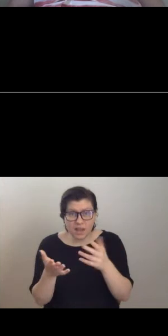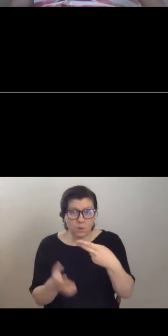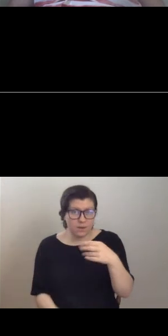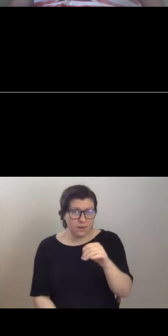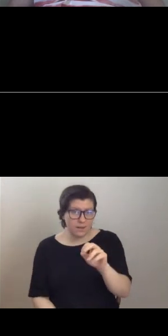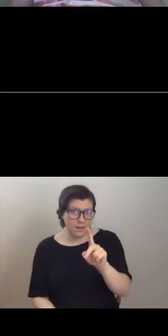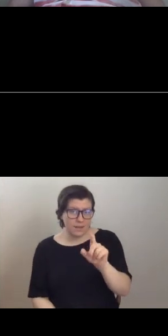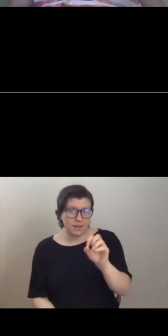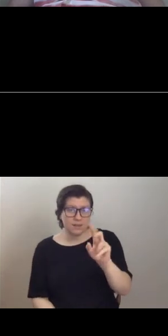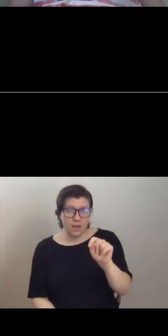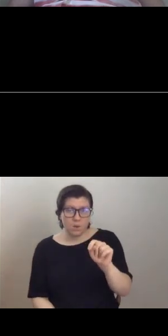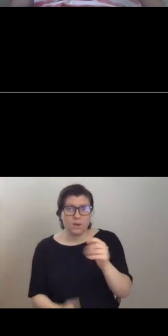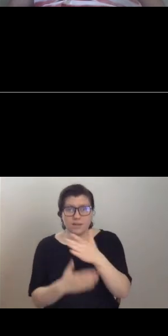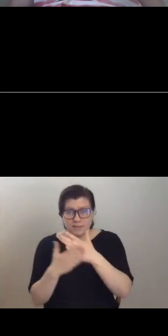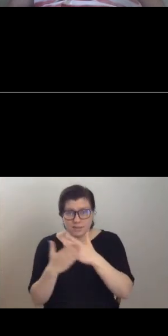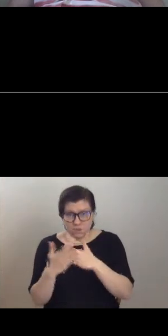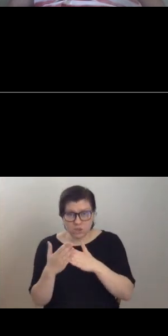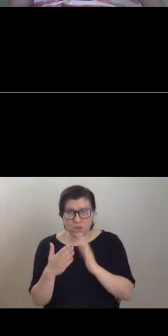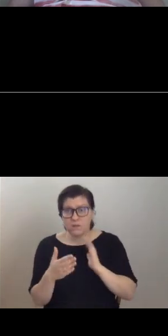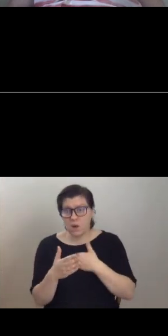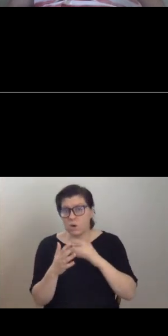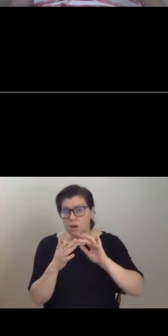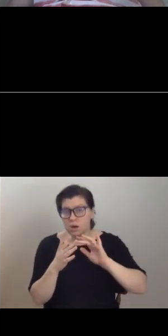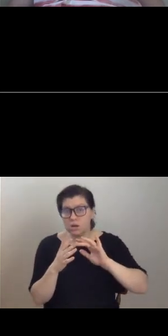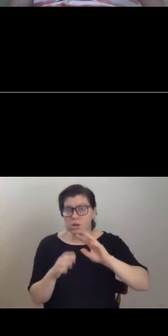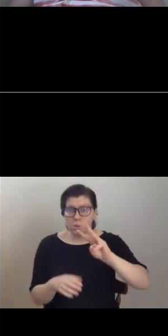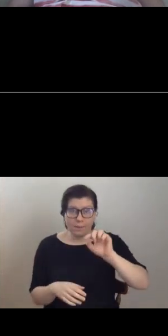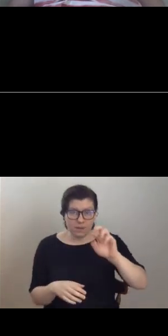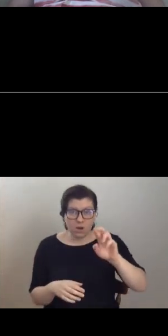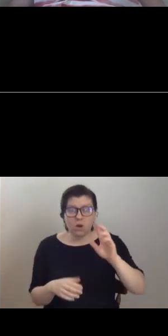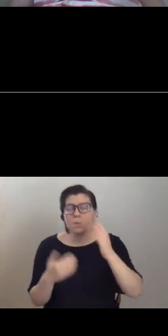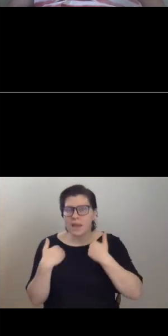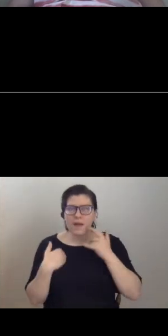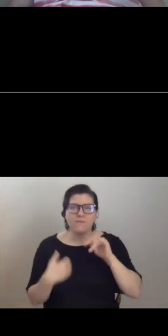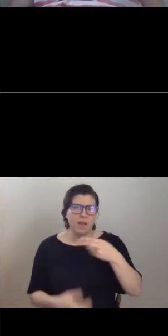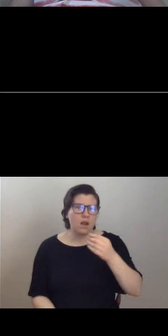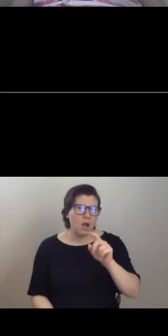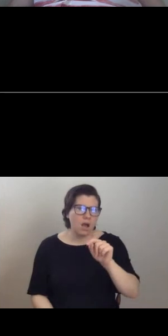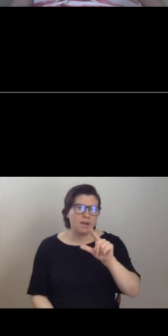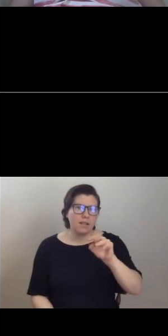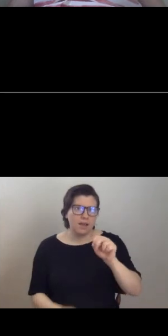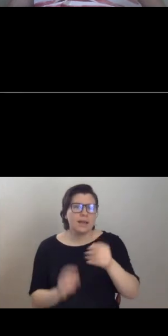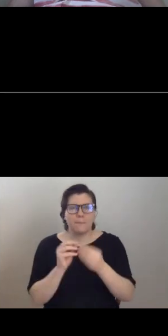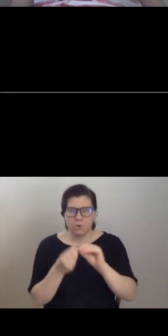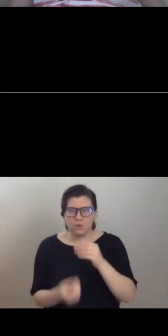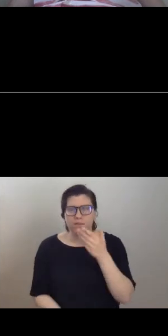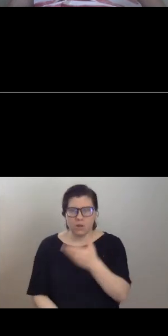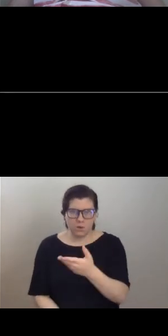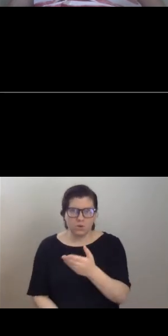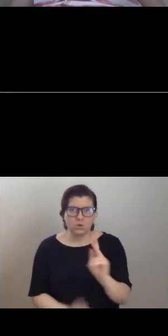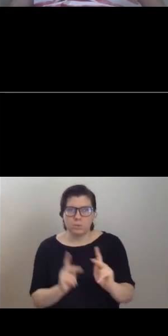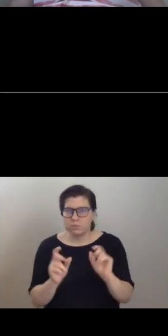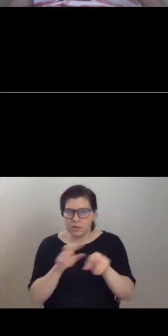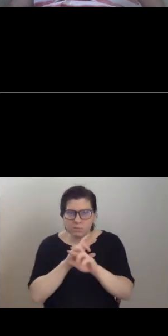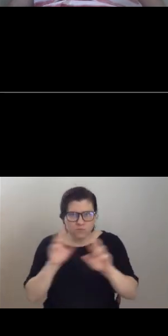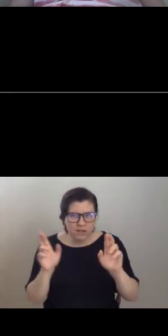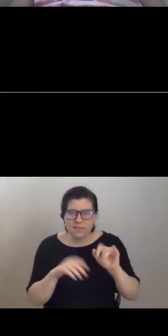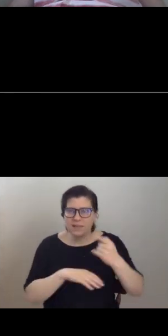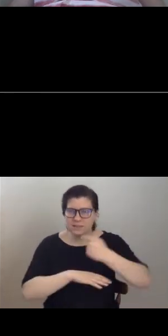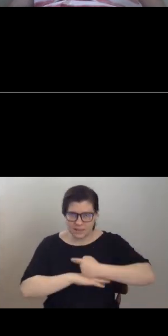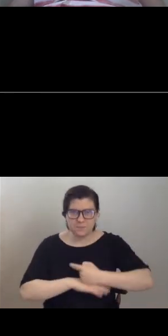Vote Out resource page, we do have that hotline number so people can be prepared the day of